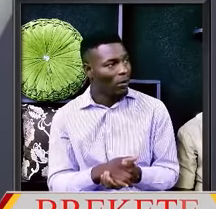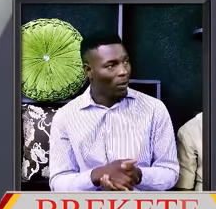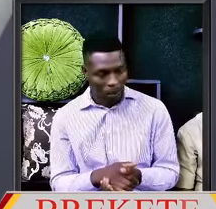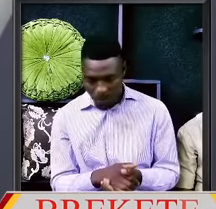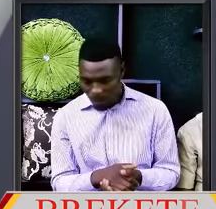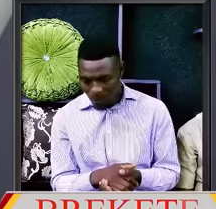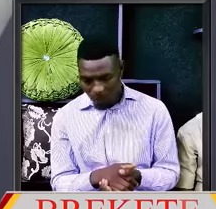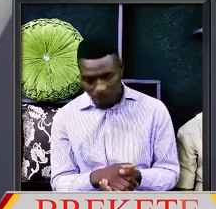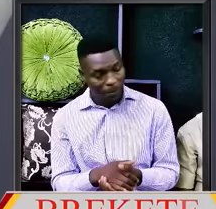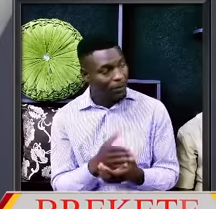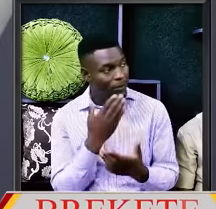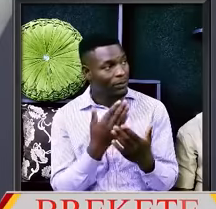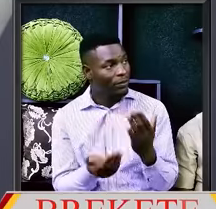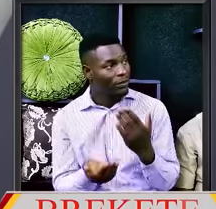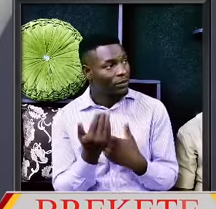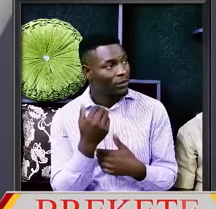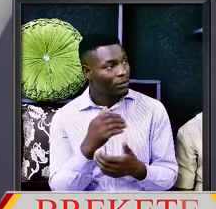good